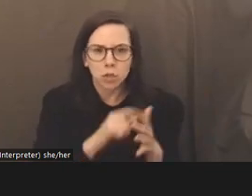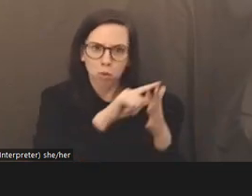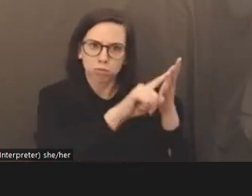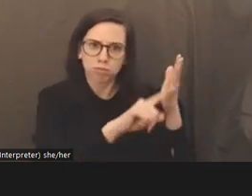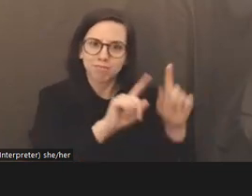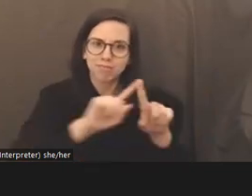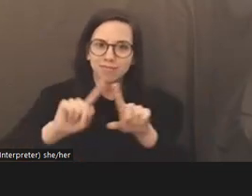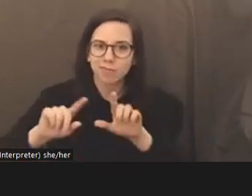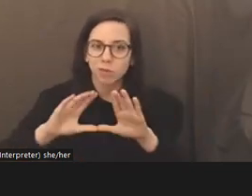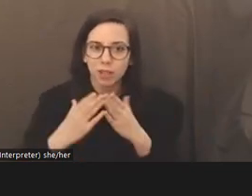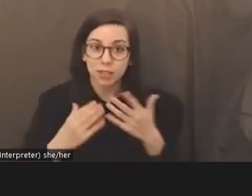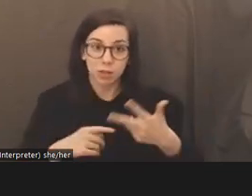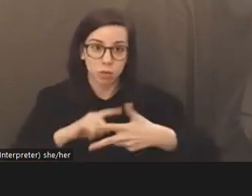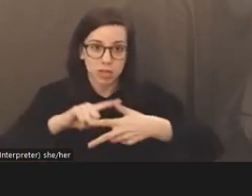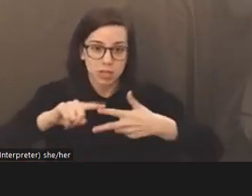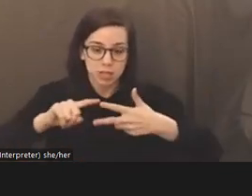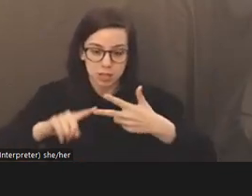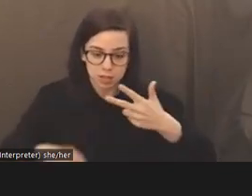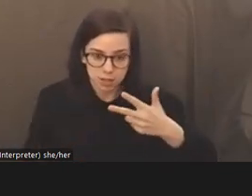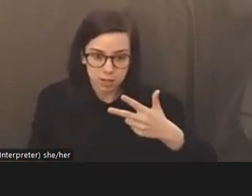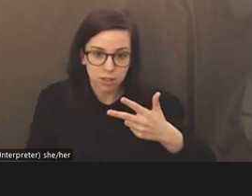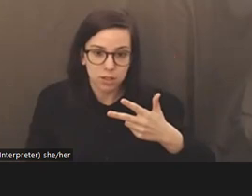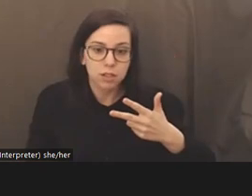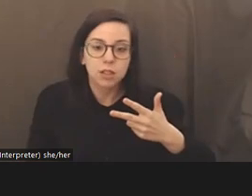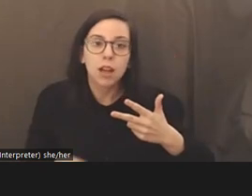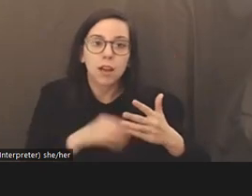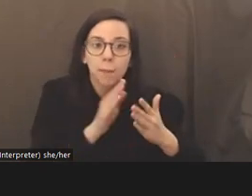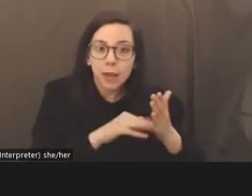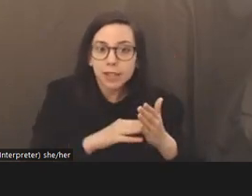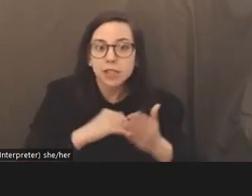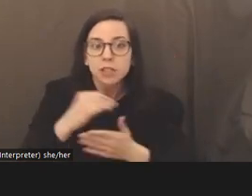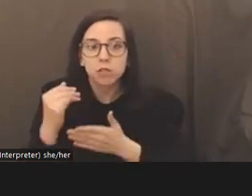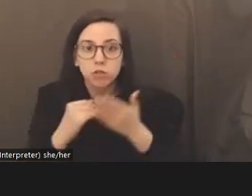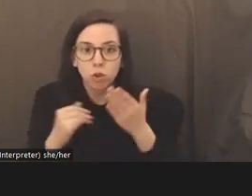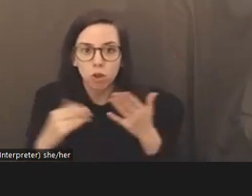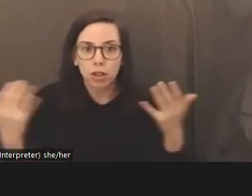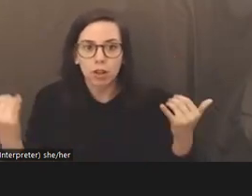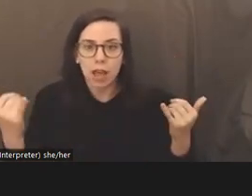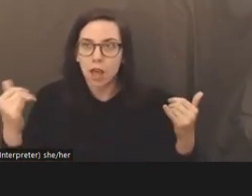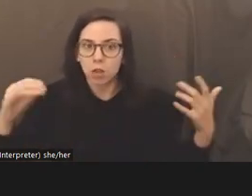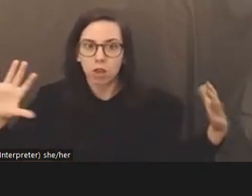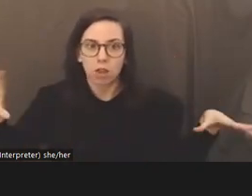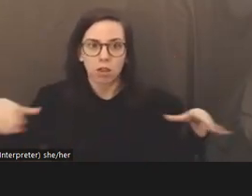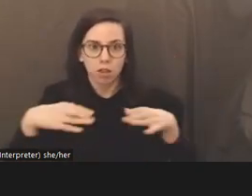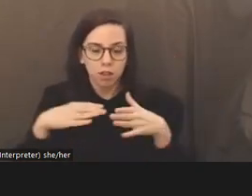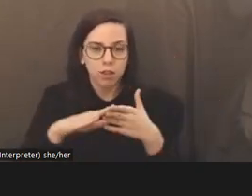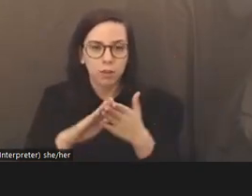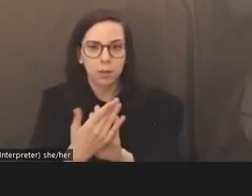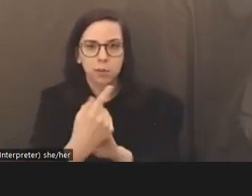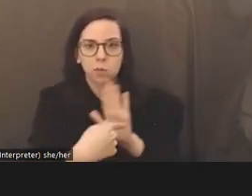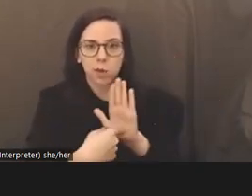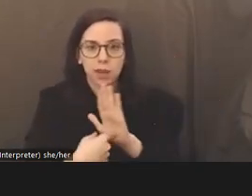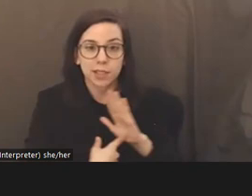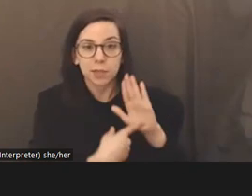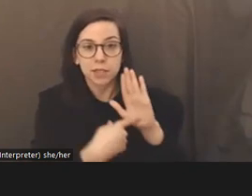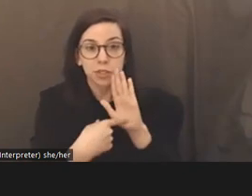actually, three different sections of painting and drawing courses have come together for this exhibition. So